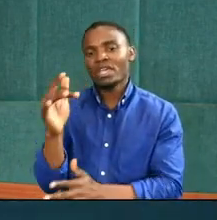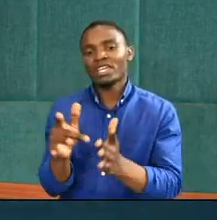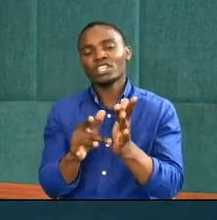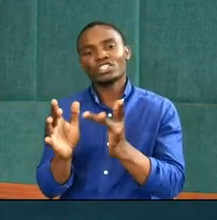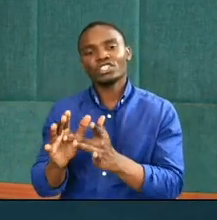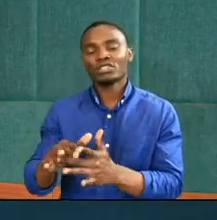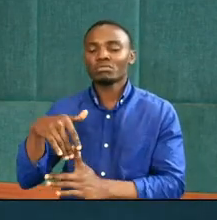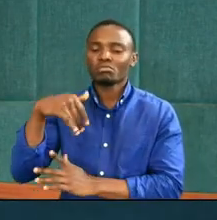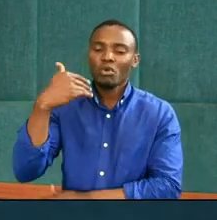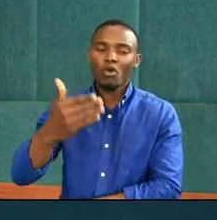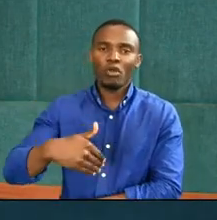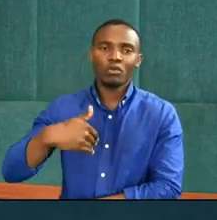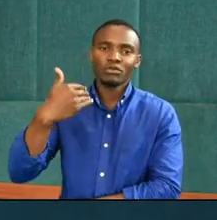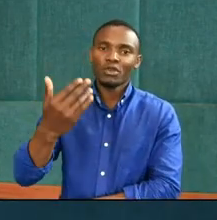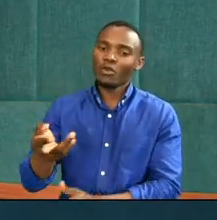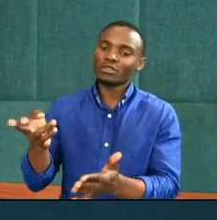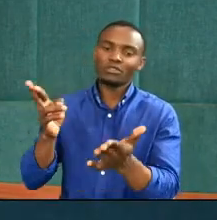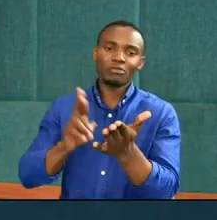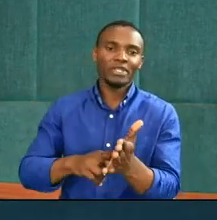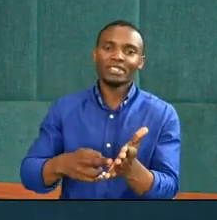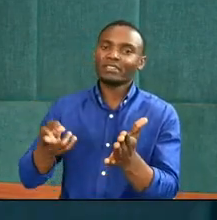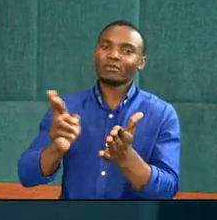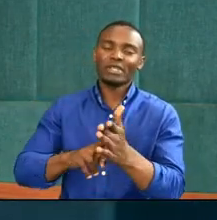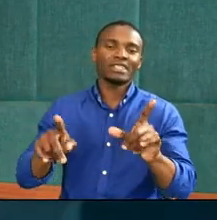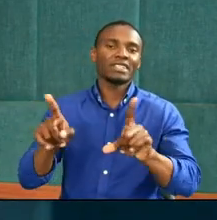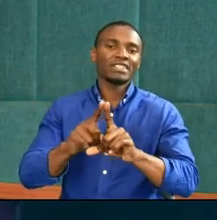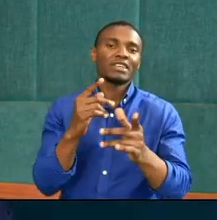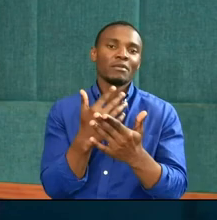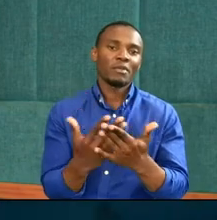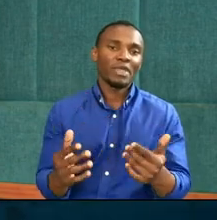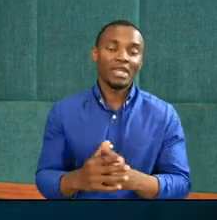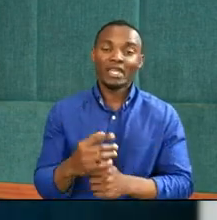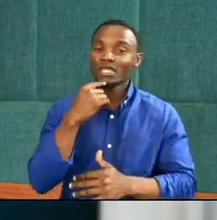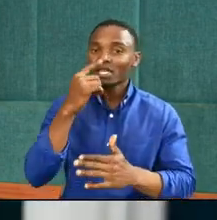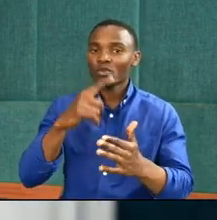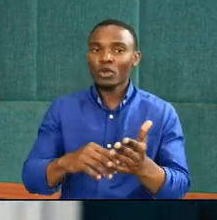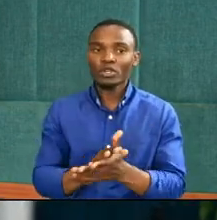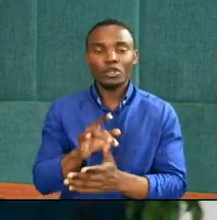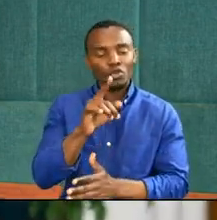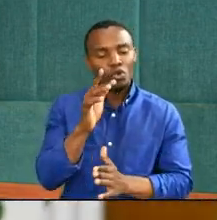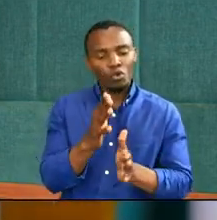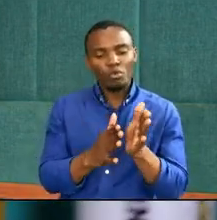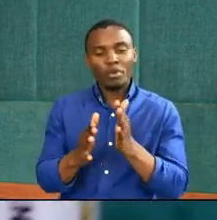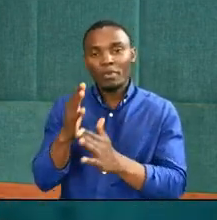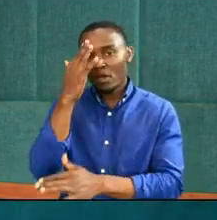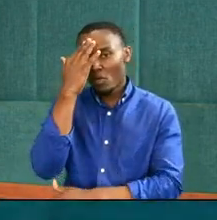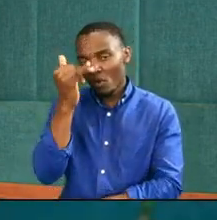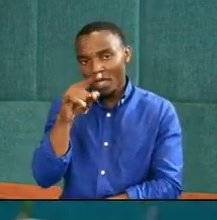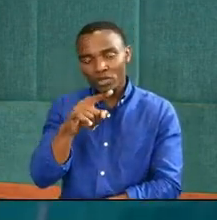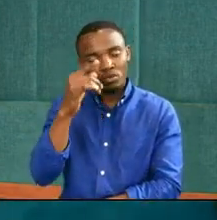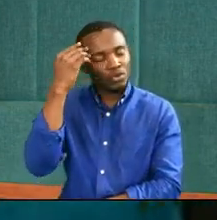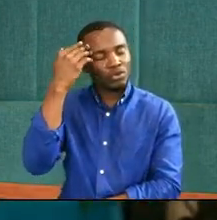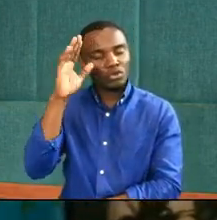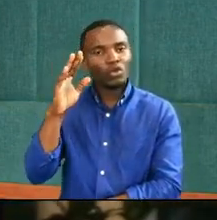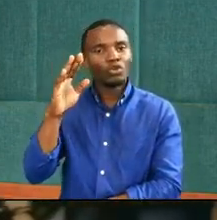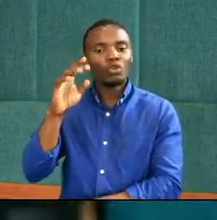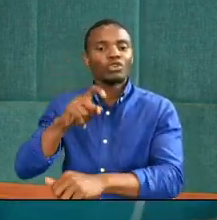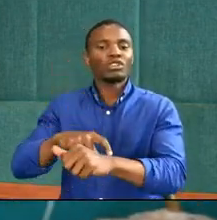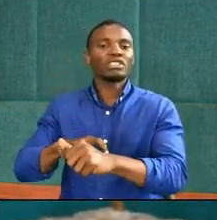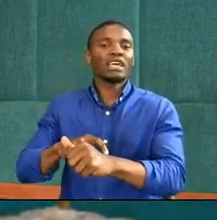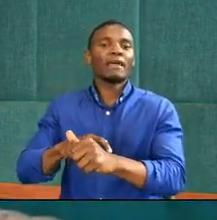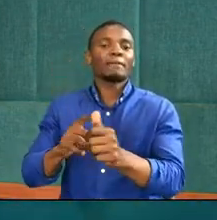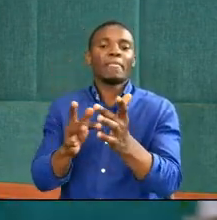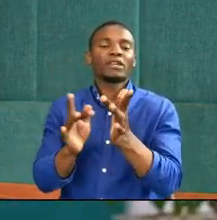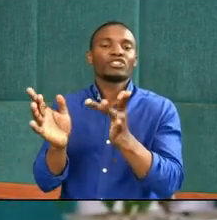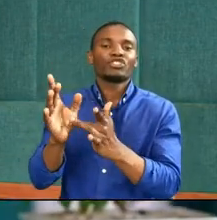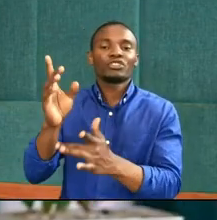over and over and over again. He says, therefore be ready, for you don't know the hour that the